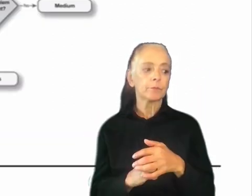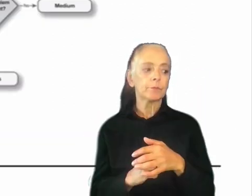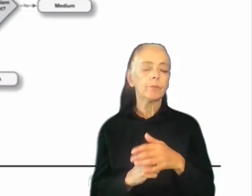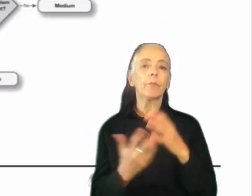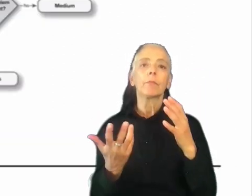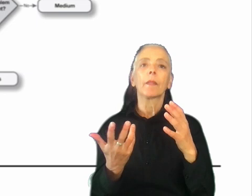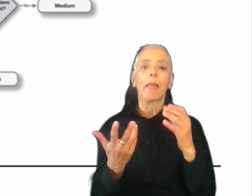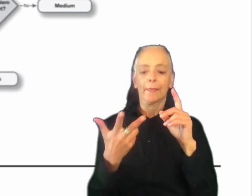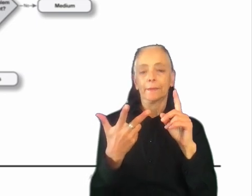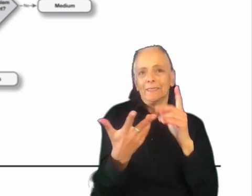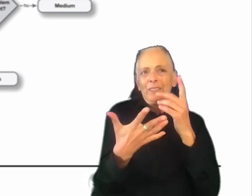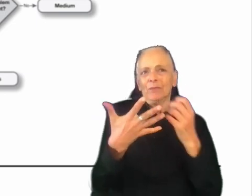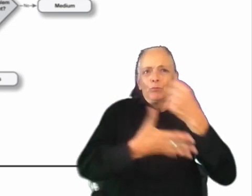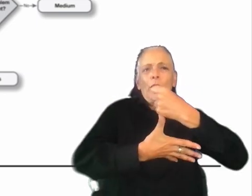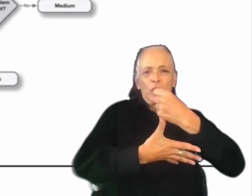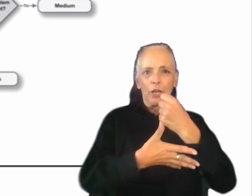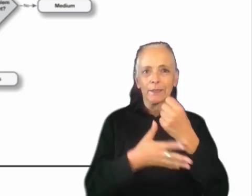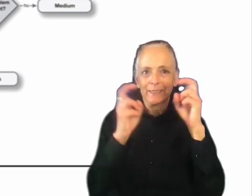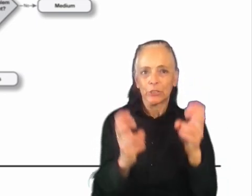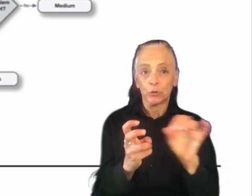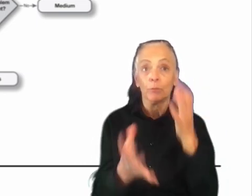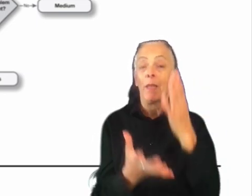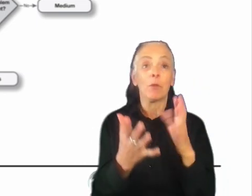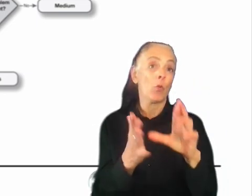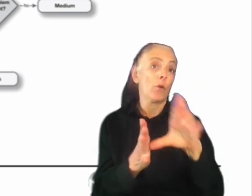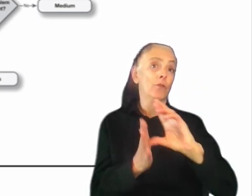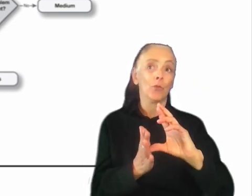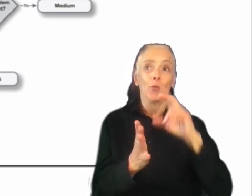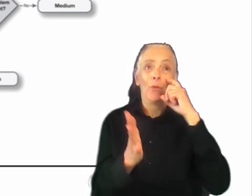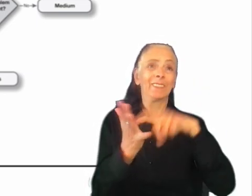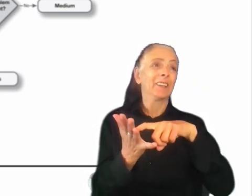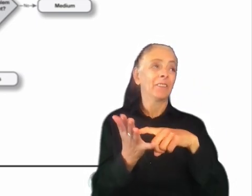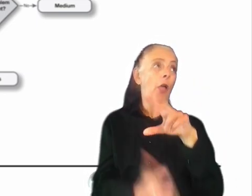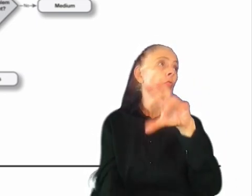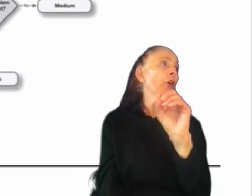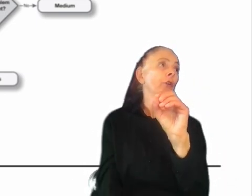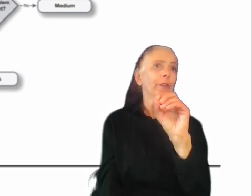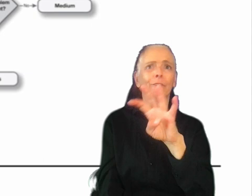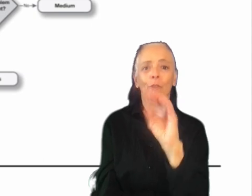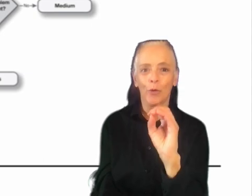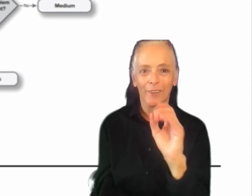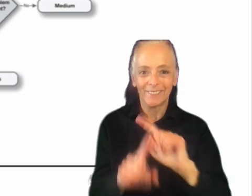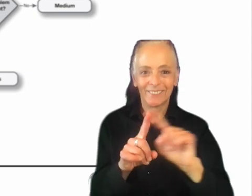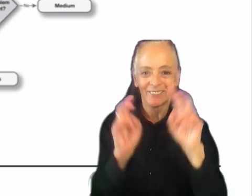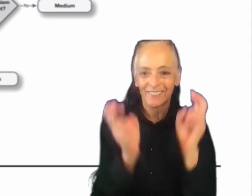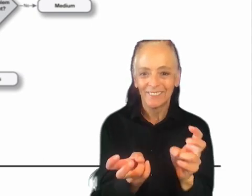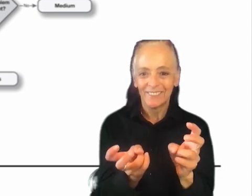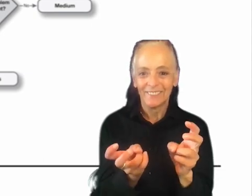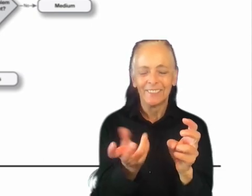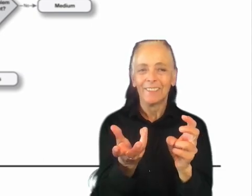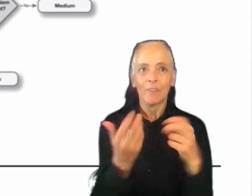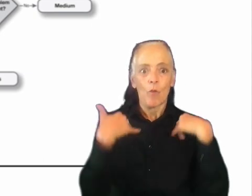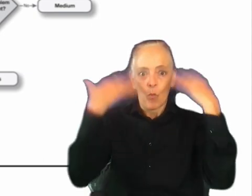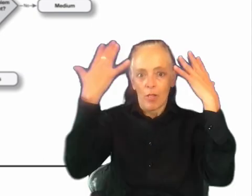and as always you want to prioritize the issues you might come out of your review having identified 30 40 issues and that's